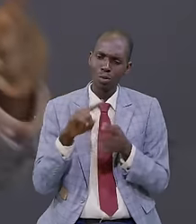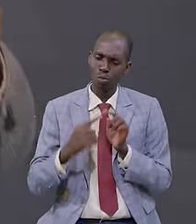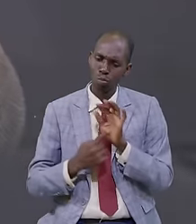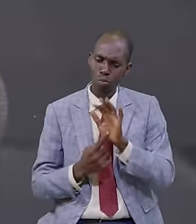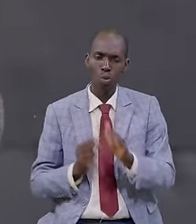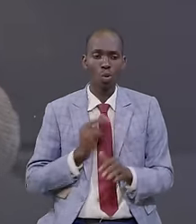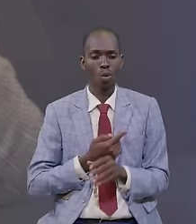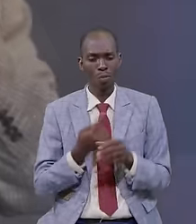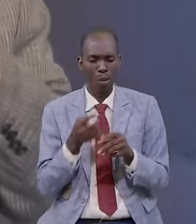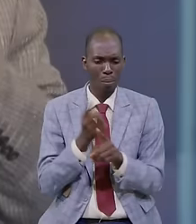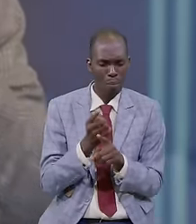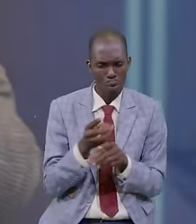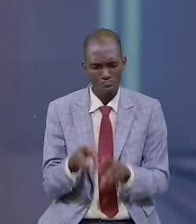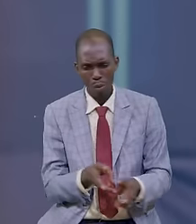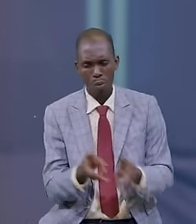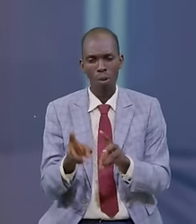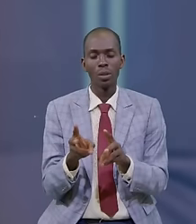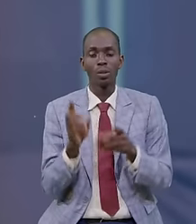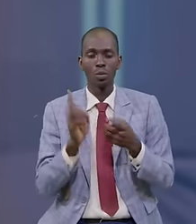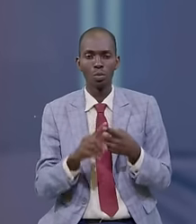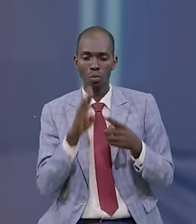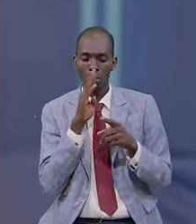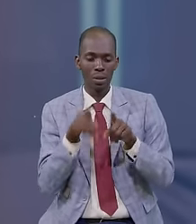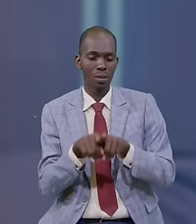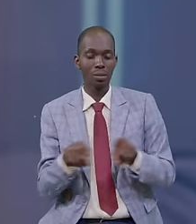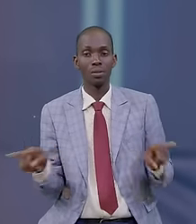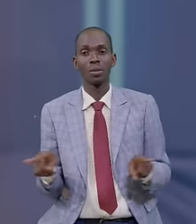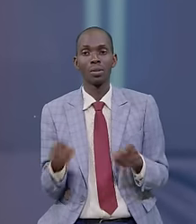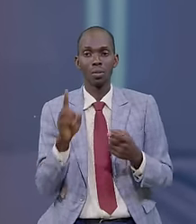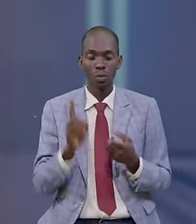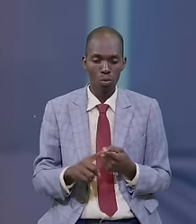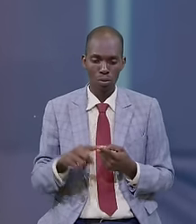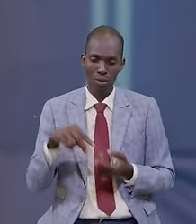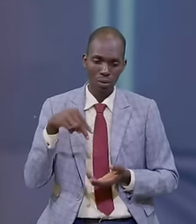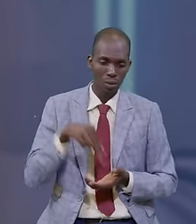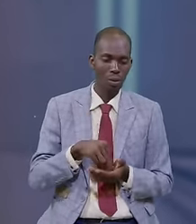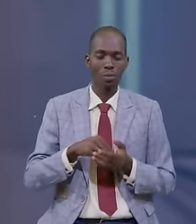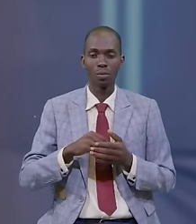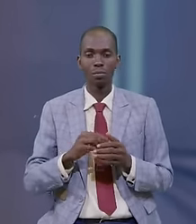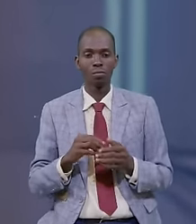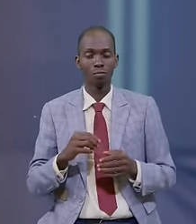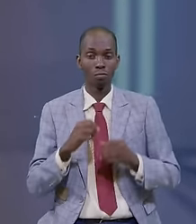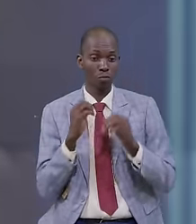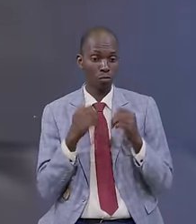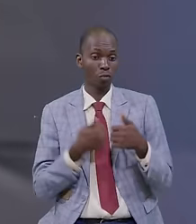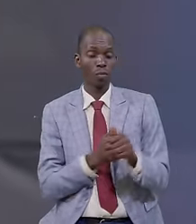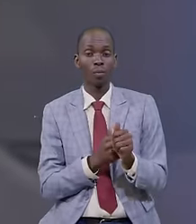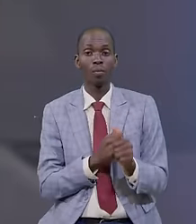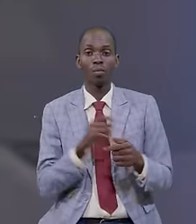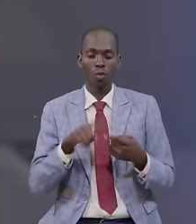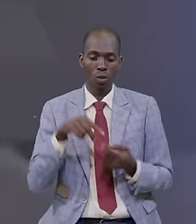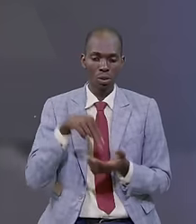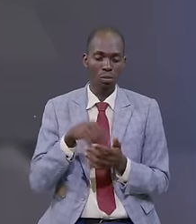to stand out, to stand up, to stand